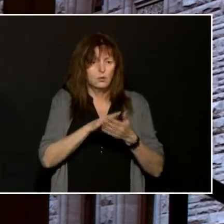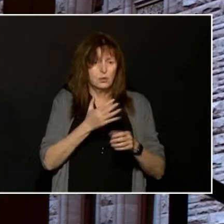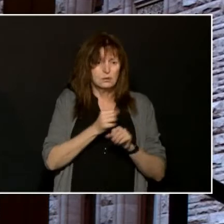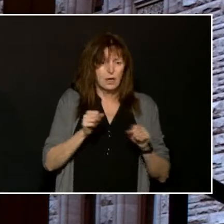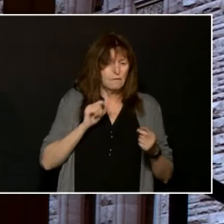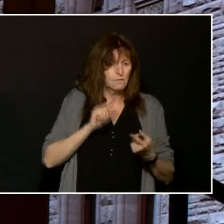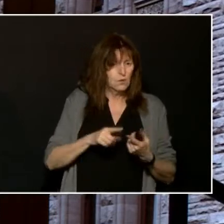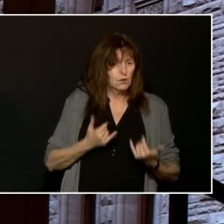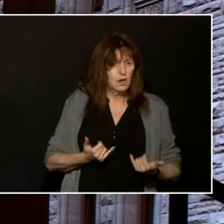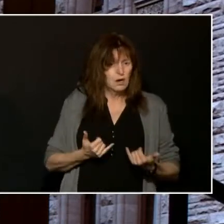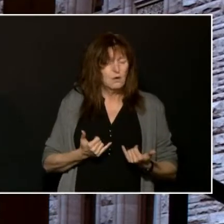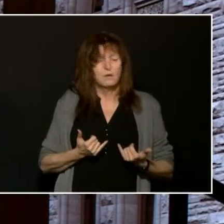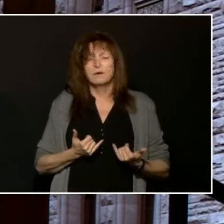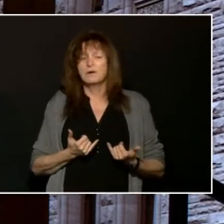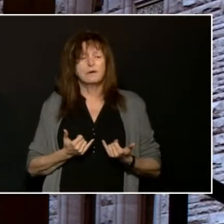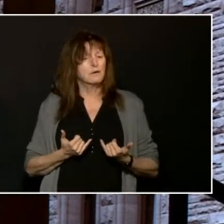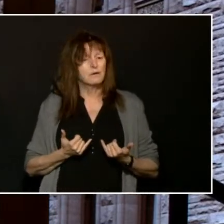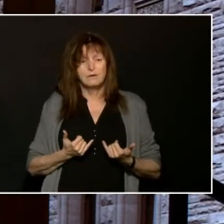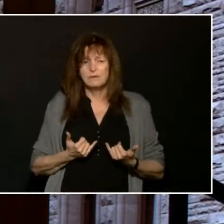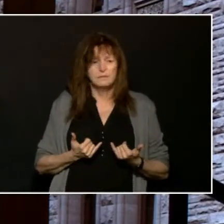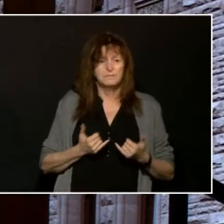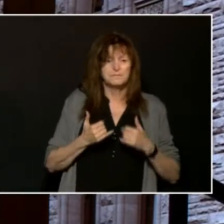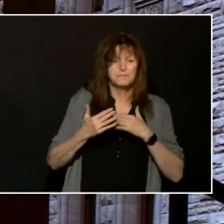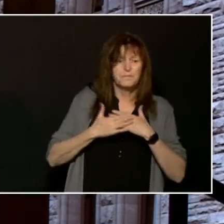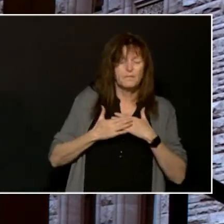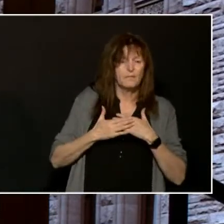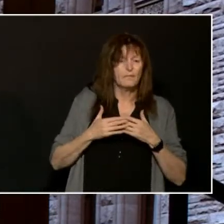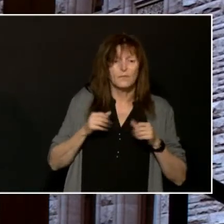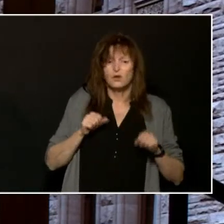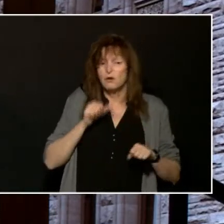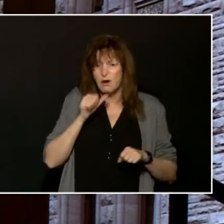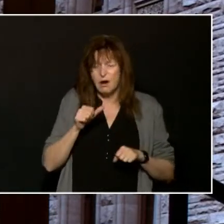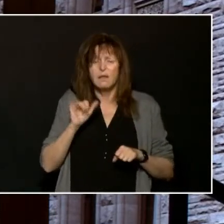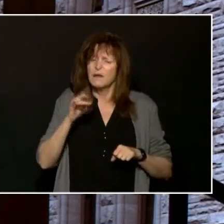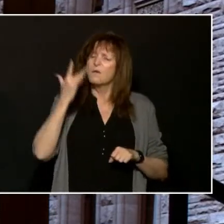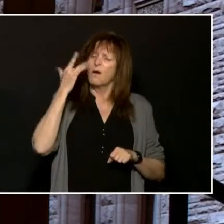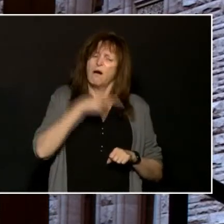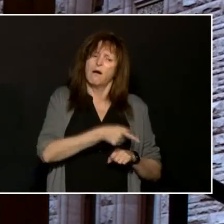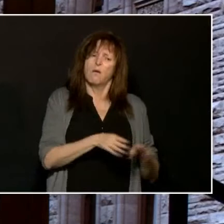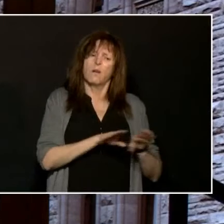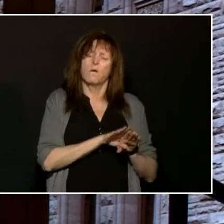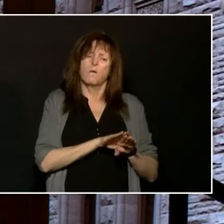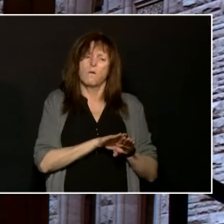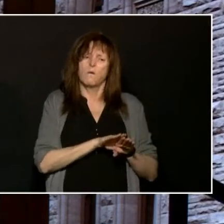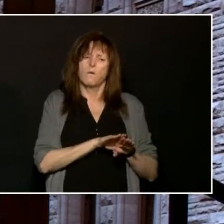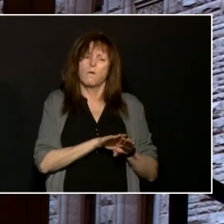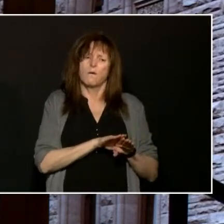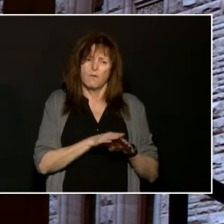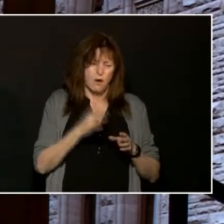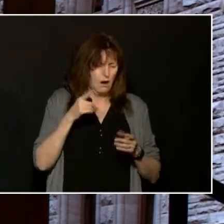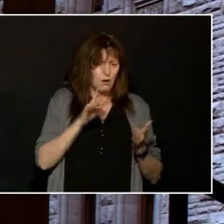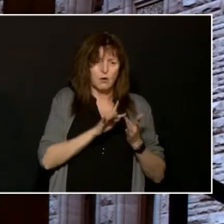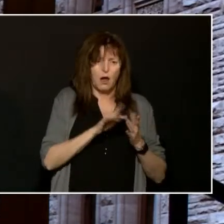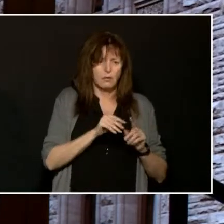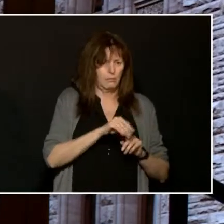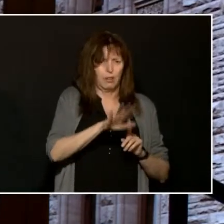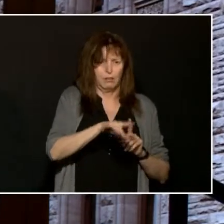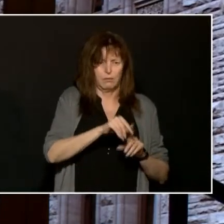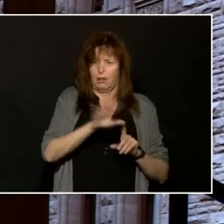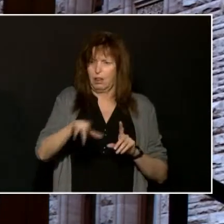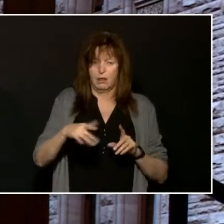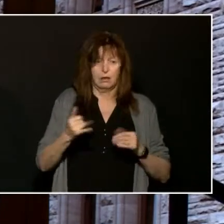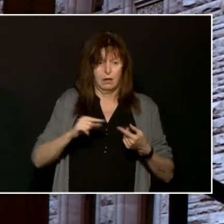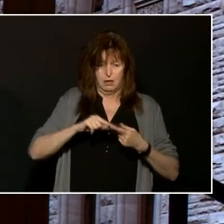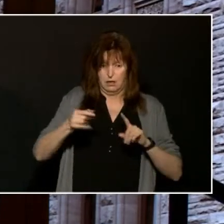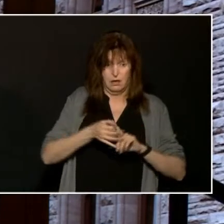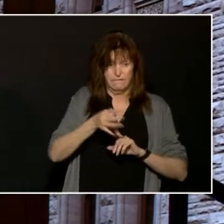said we can't guarantee they will be because we can't keep up with the load of the case contact management as the variants of concern ravage through the various